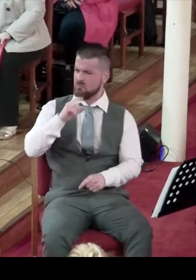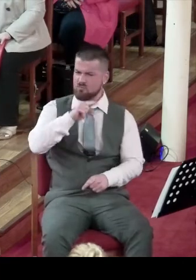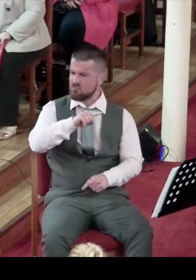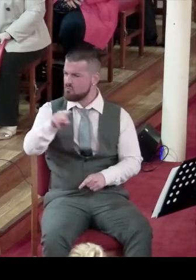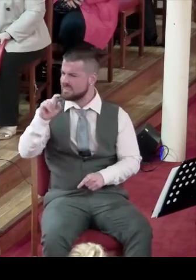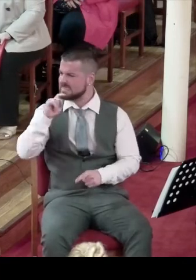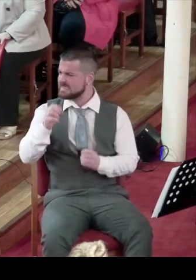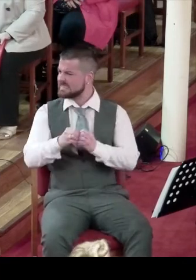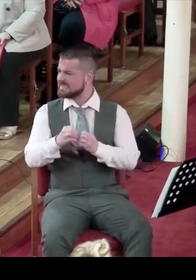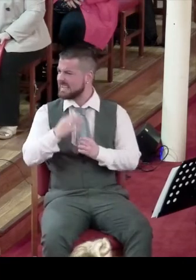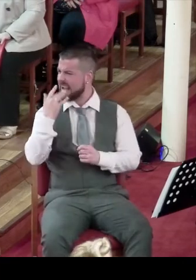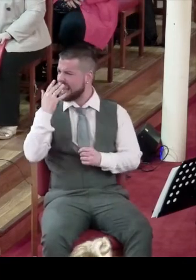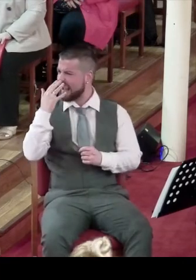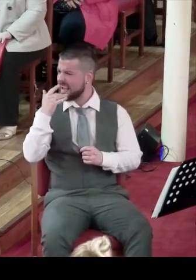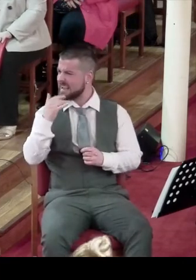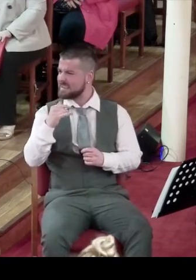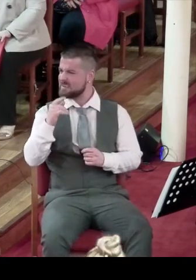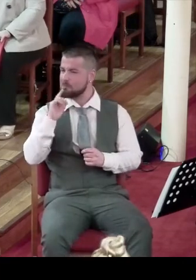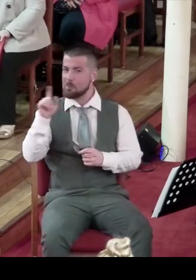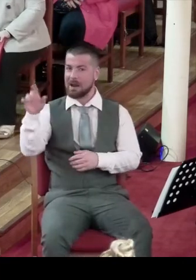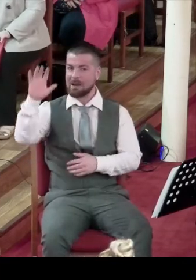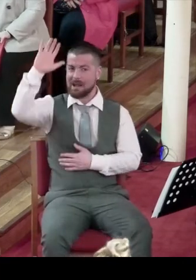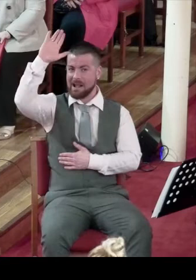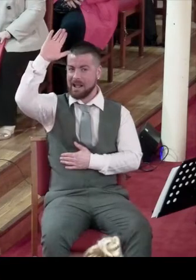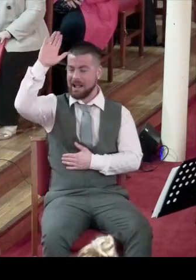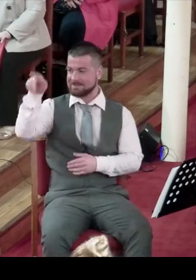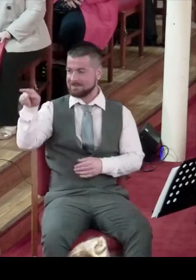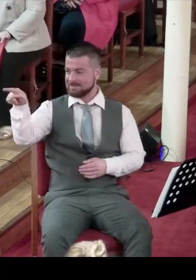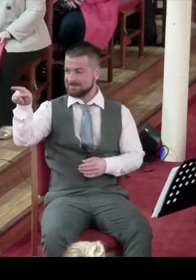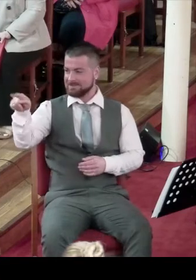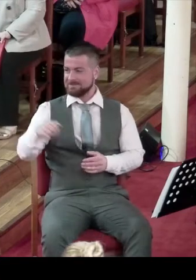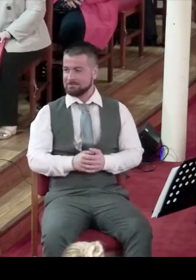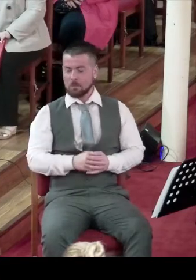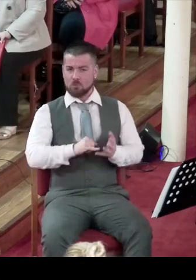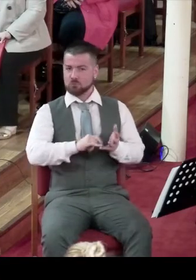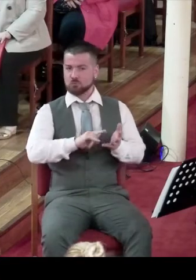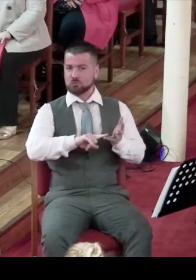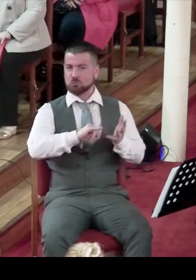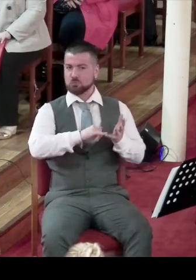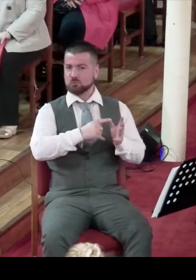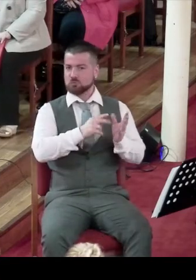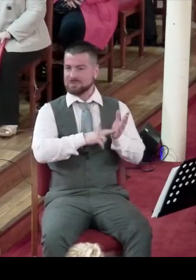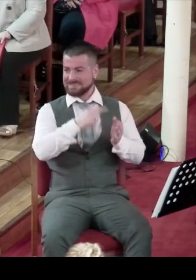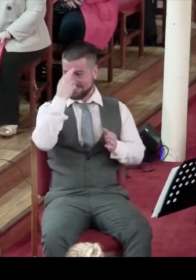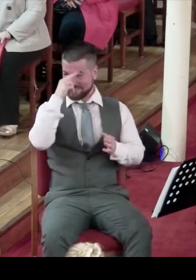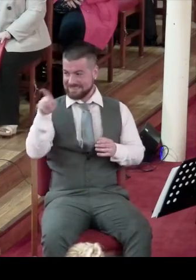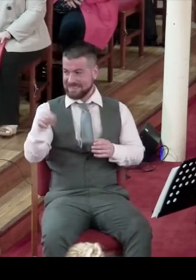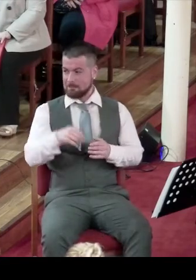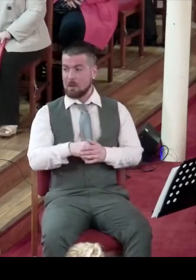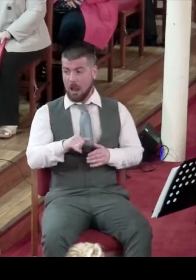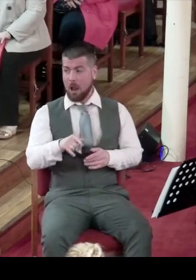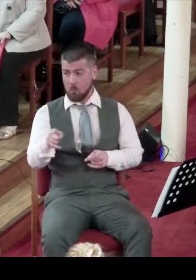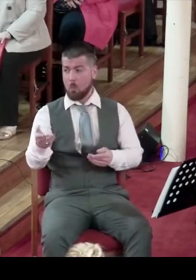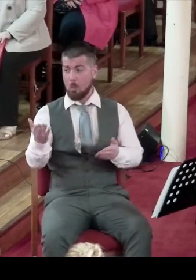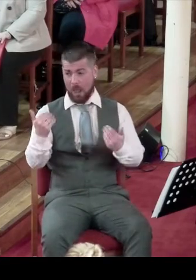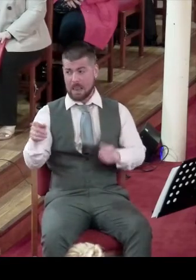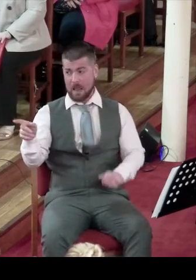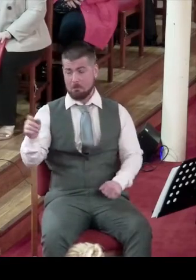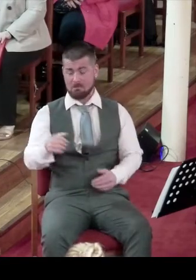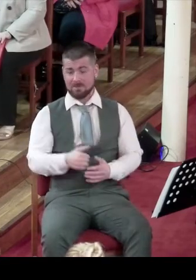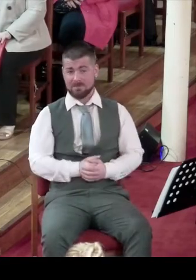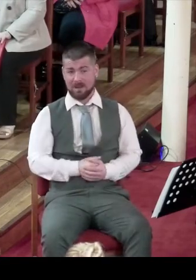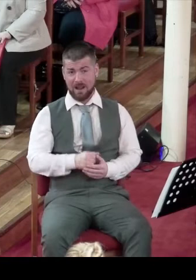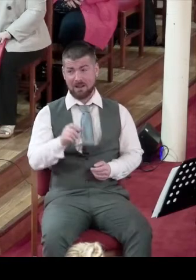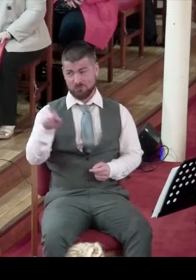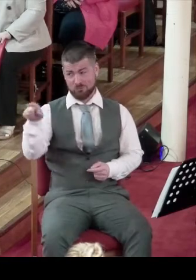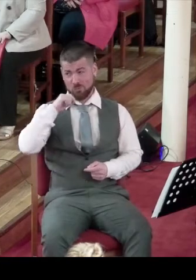Susan, I nearly said Refford there. Susan Boland. You're welcome. It'll